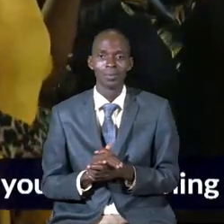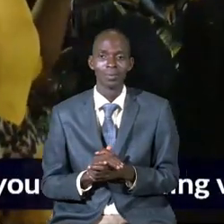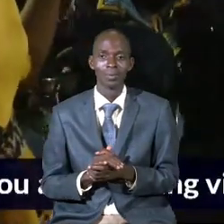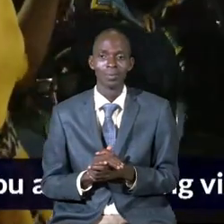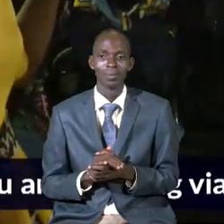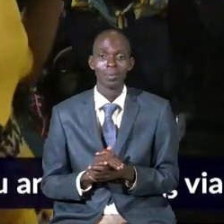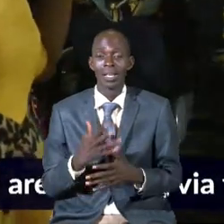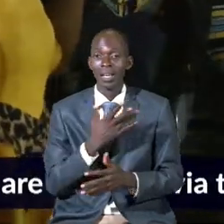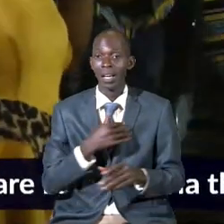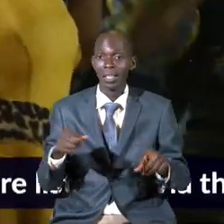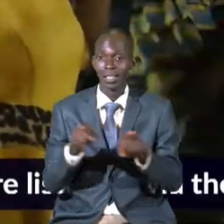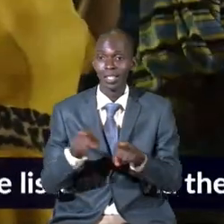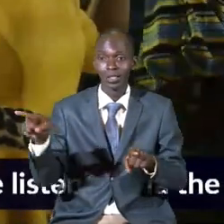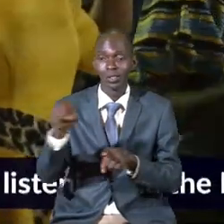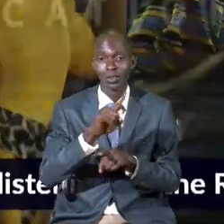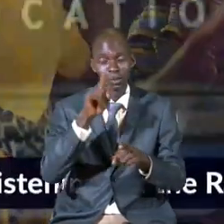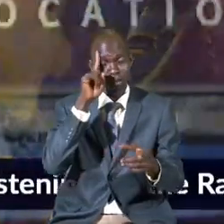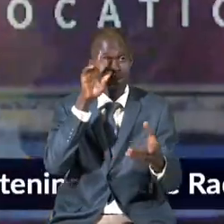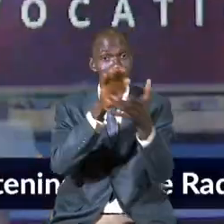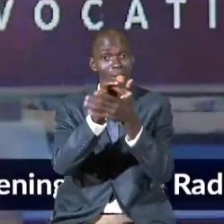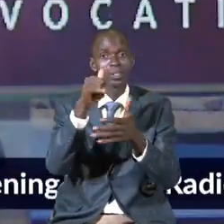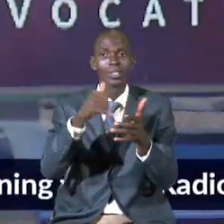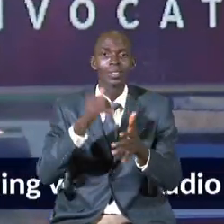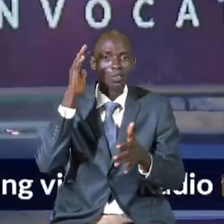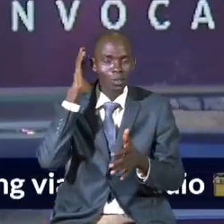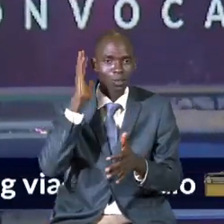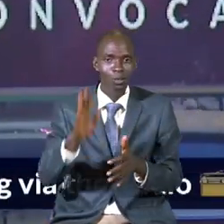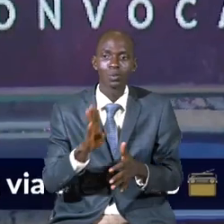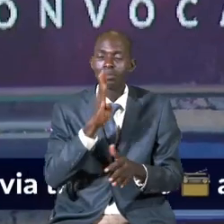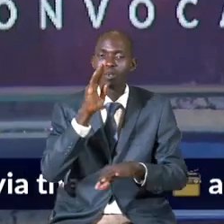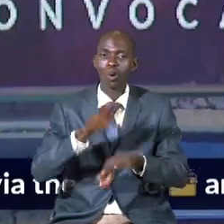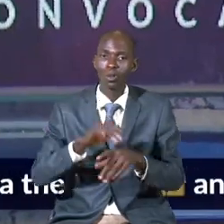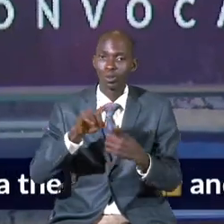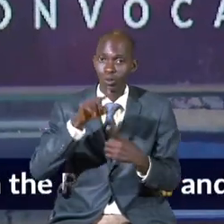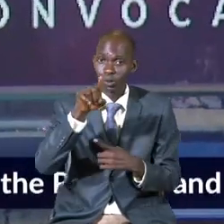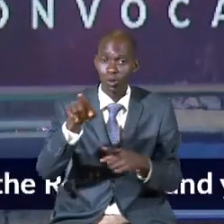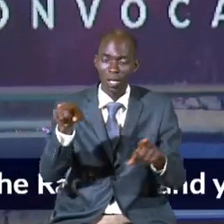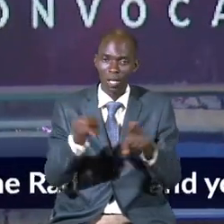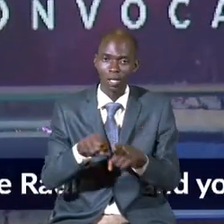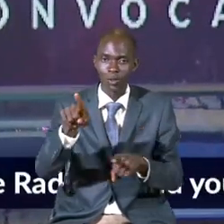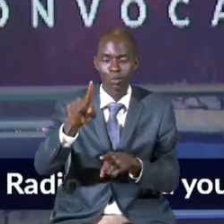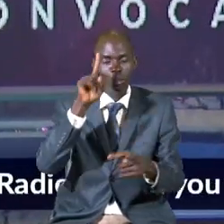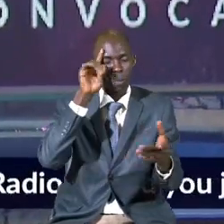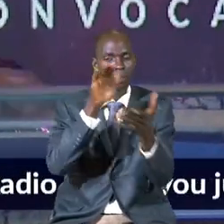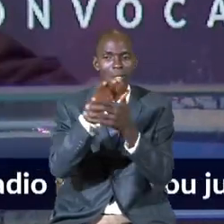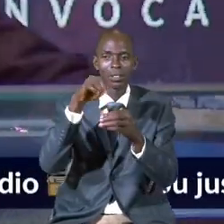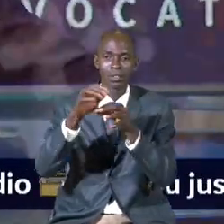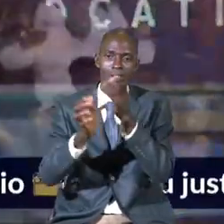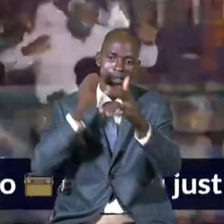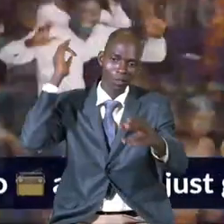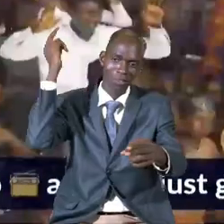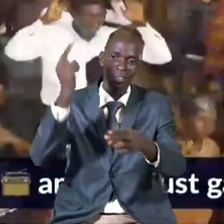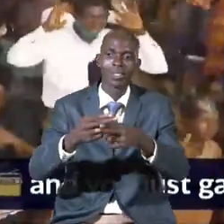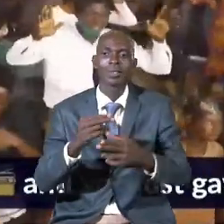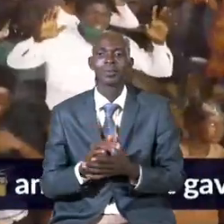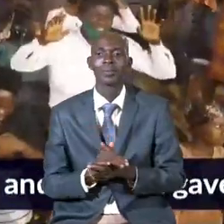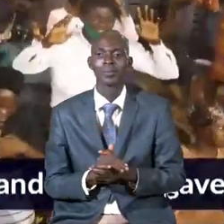and as you believe it shall be unto you as you believe in jesus name